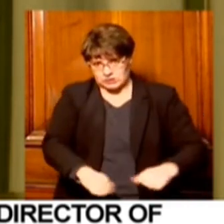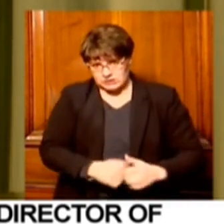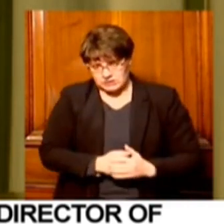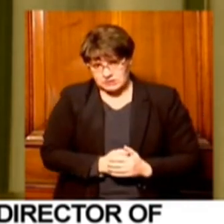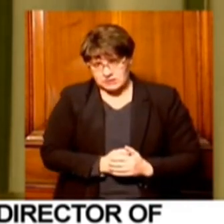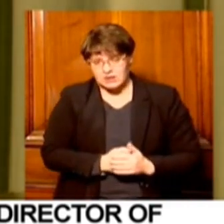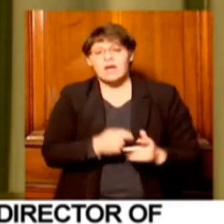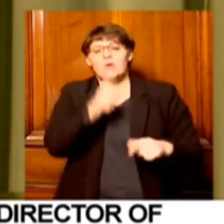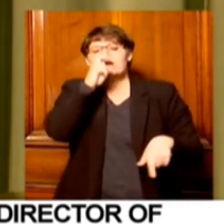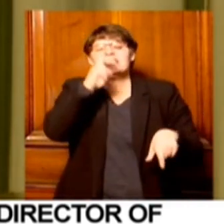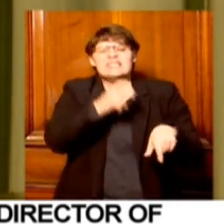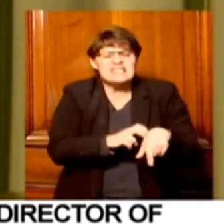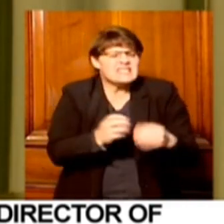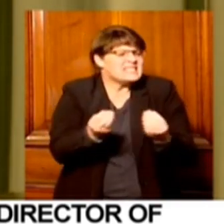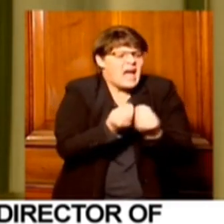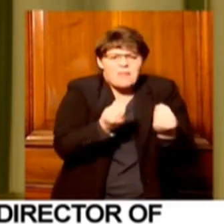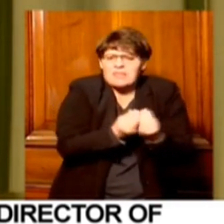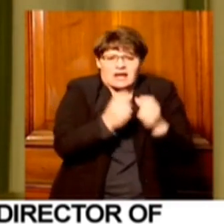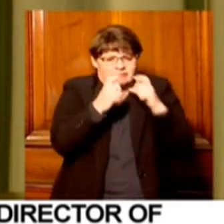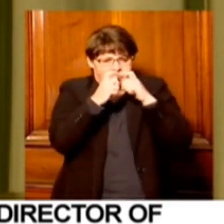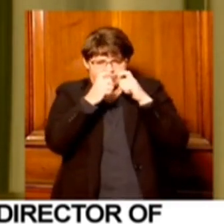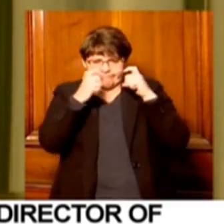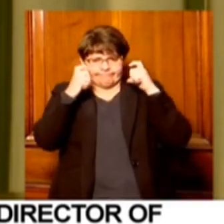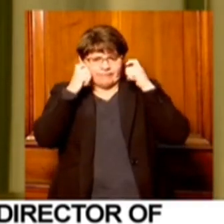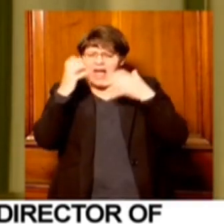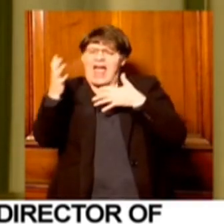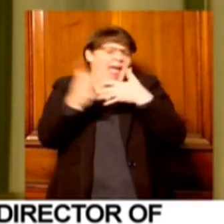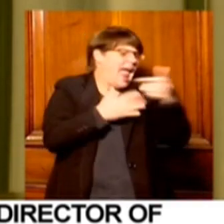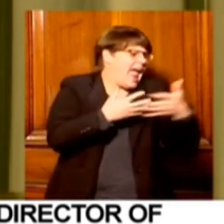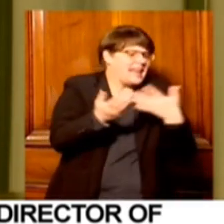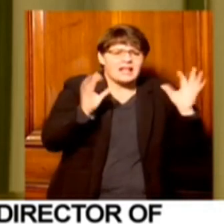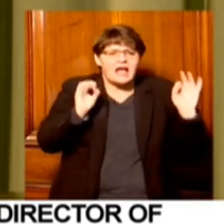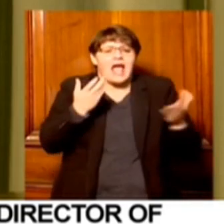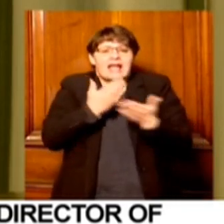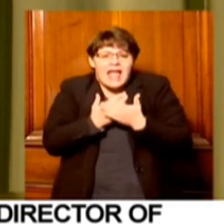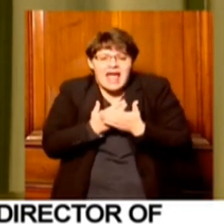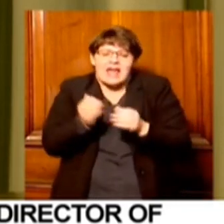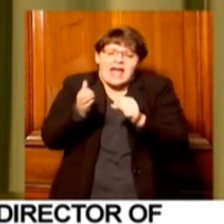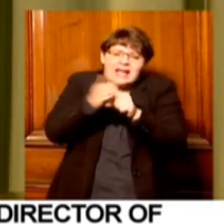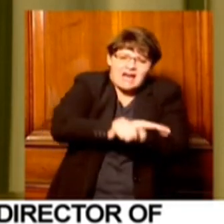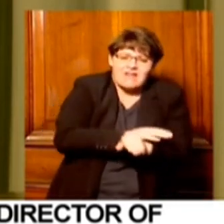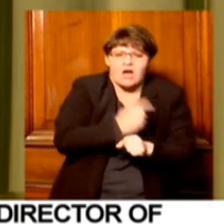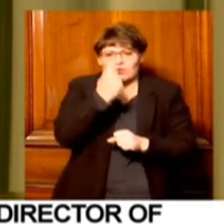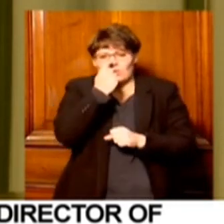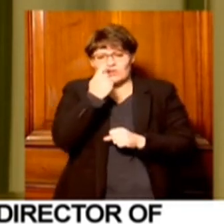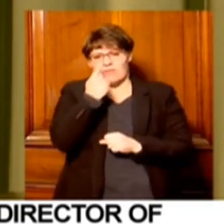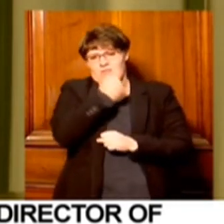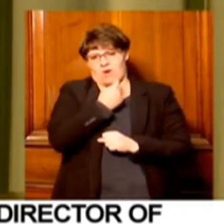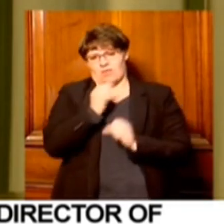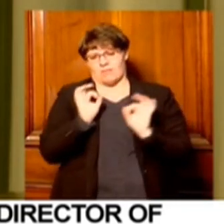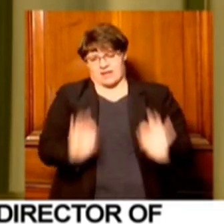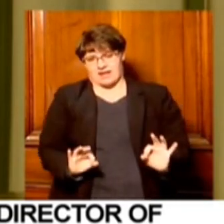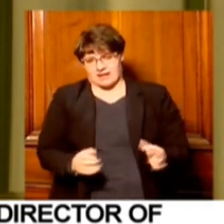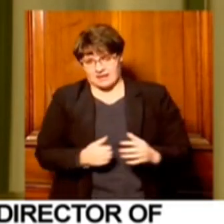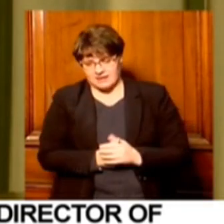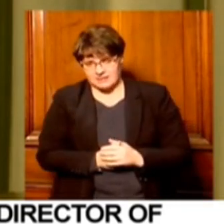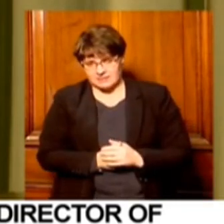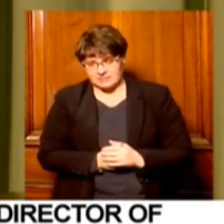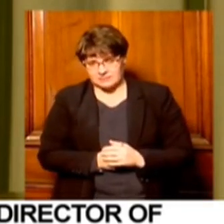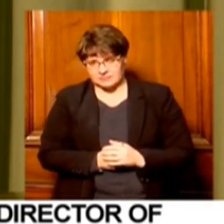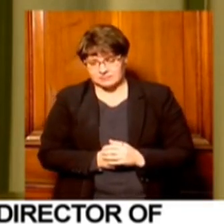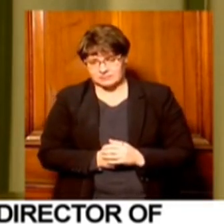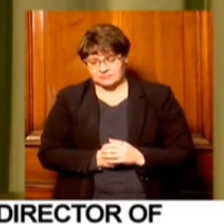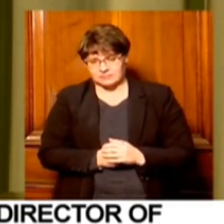a homemade item or another appropriate item that covers nose and mouth. All